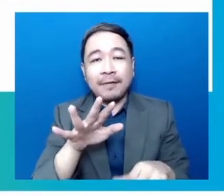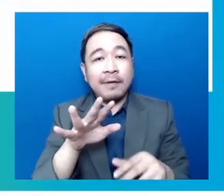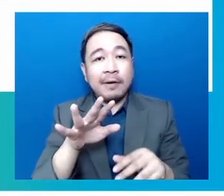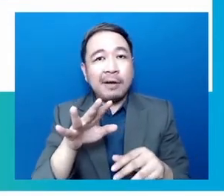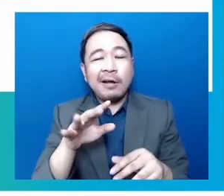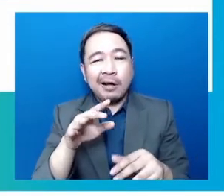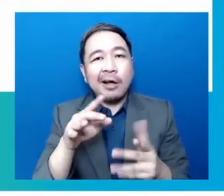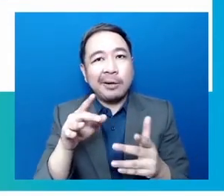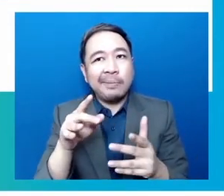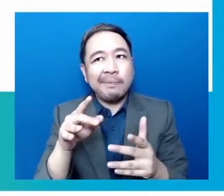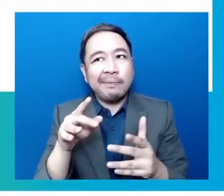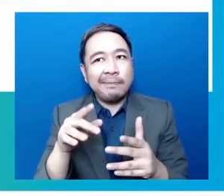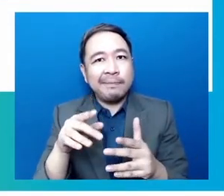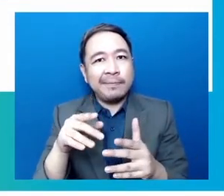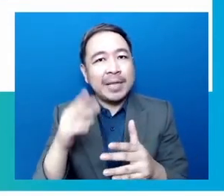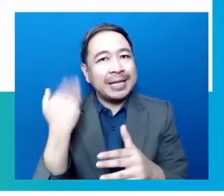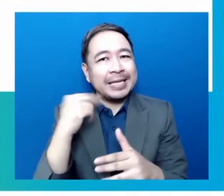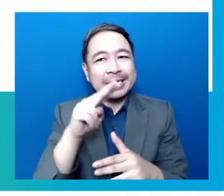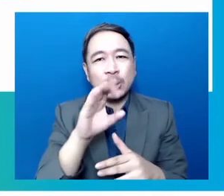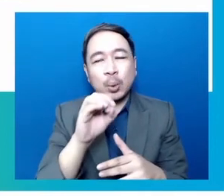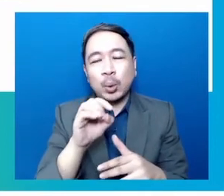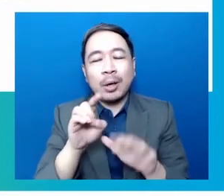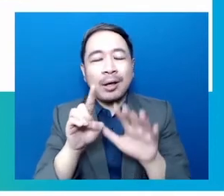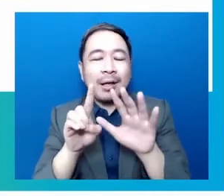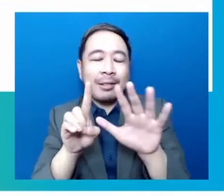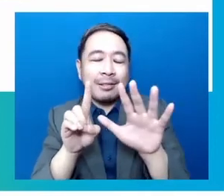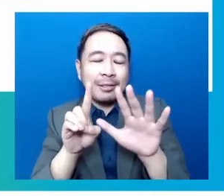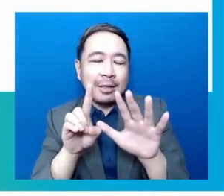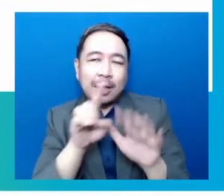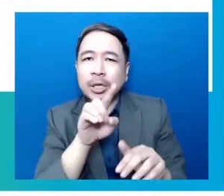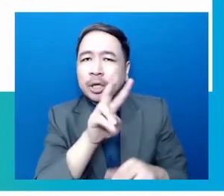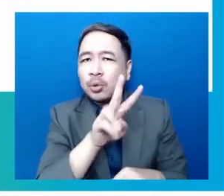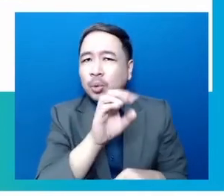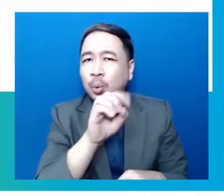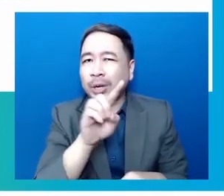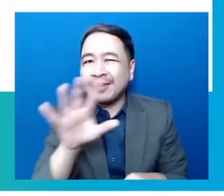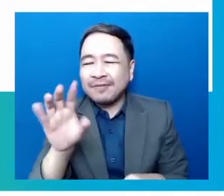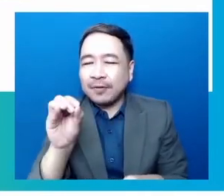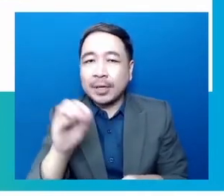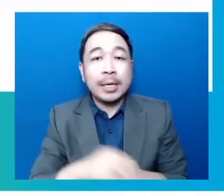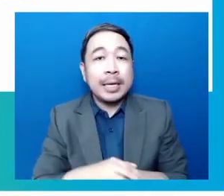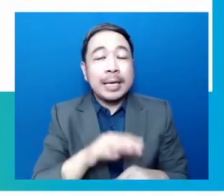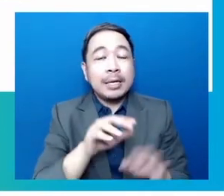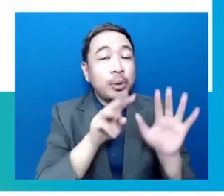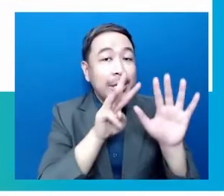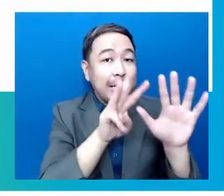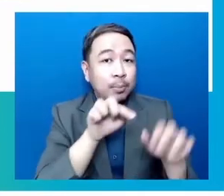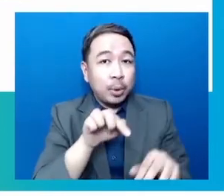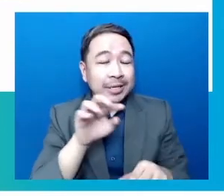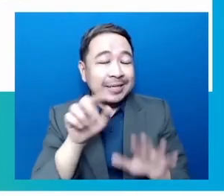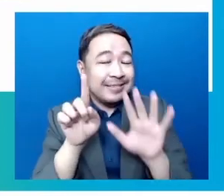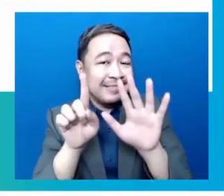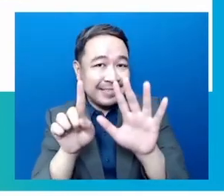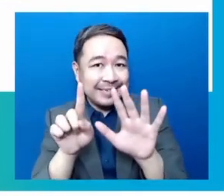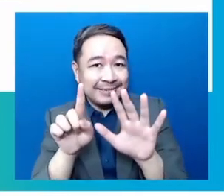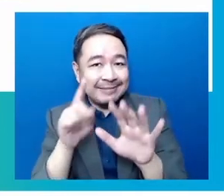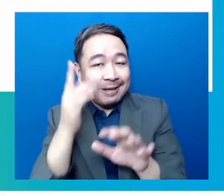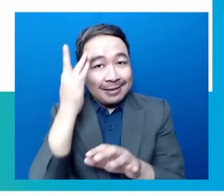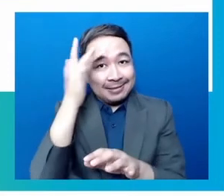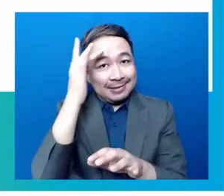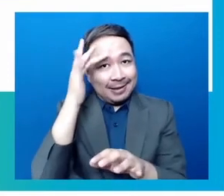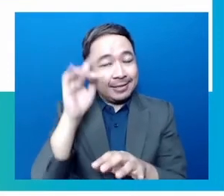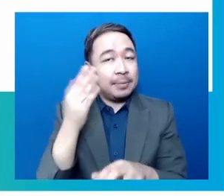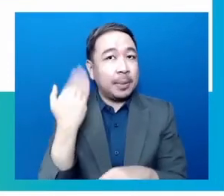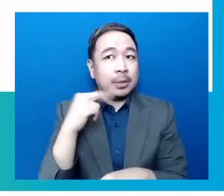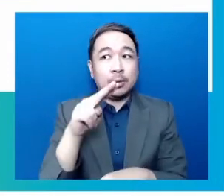2010, which reached 8.6 cents in 2020. A farmer can't afford